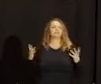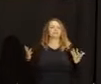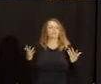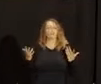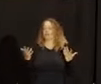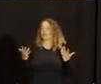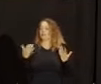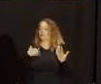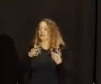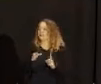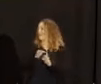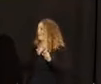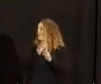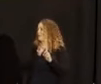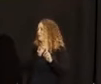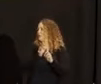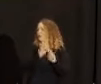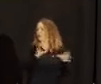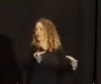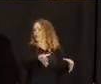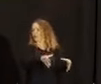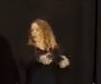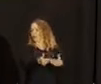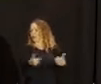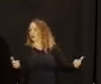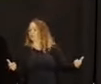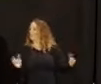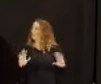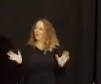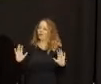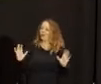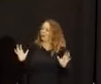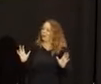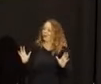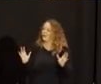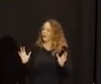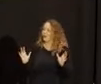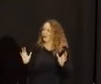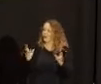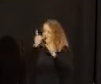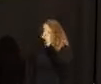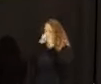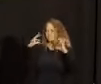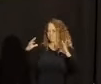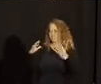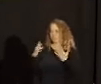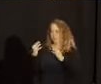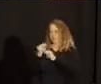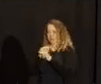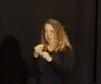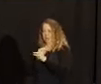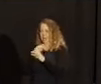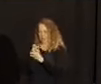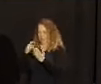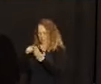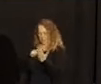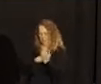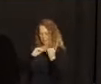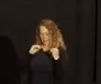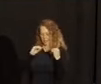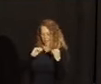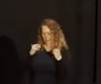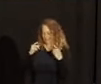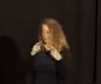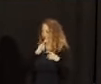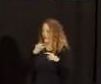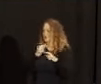very special learning session, but actually thinking about, so how in your math class do you integrate, if you're learning